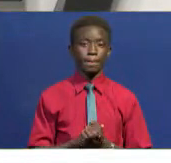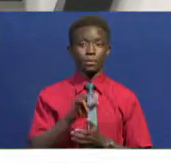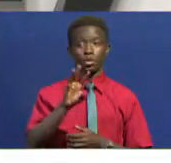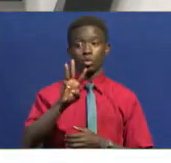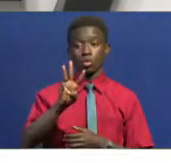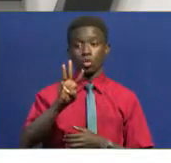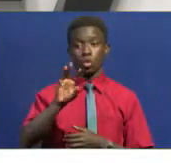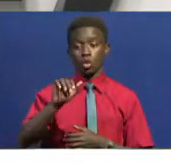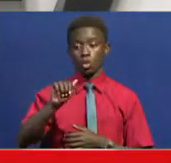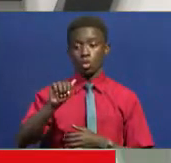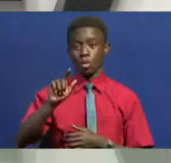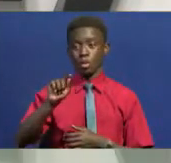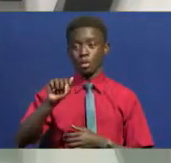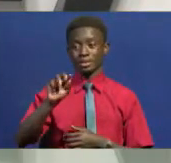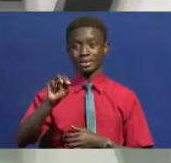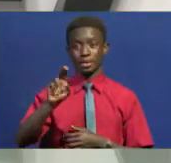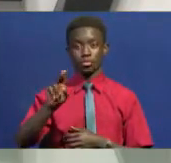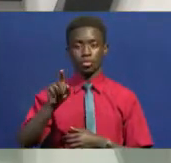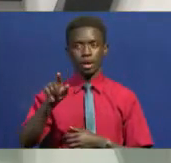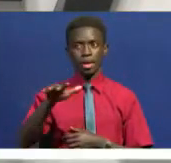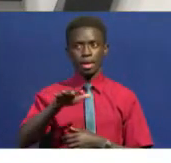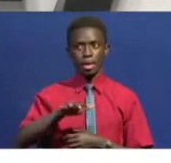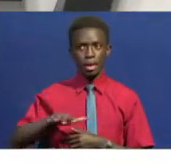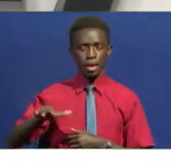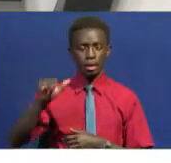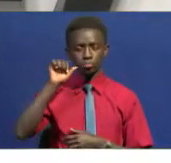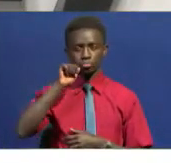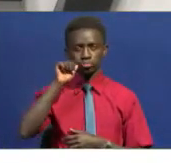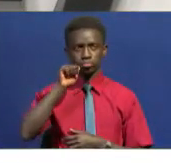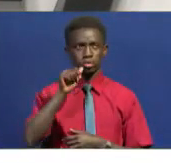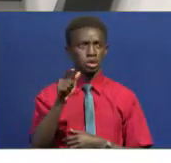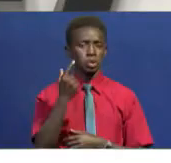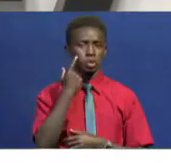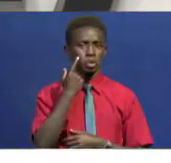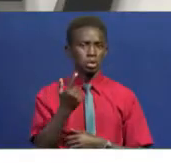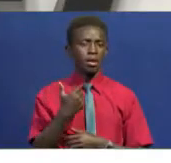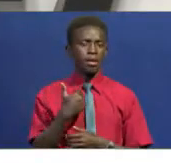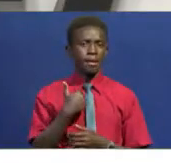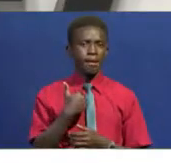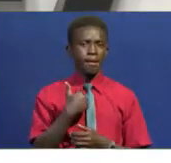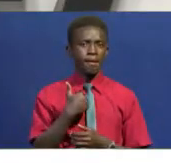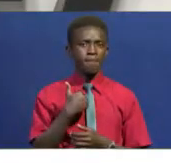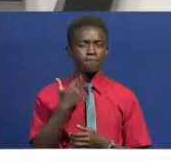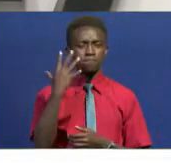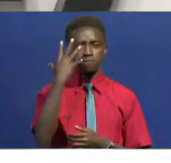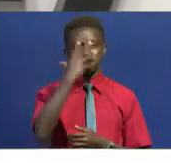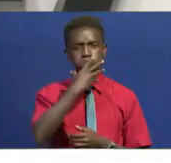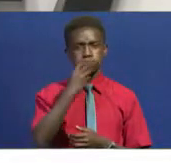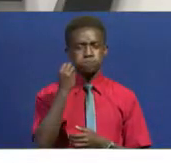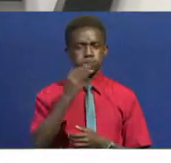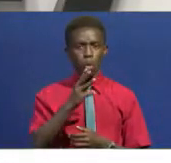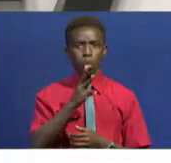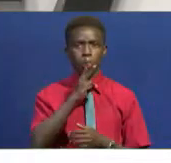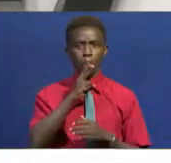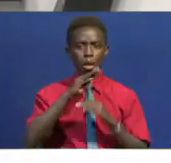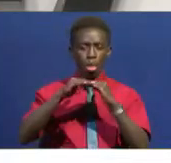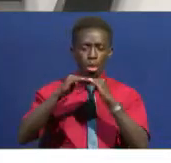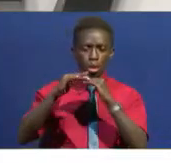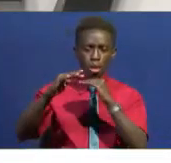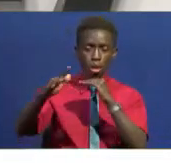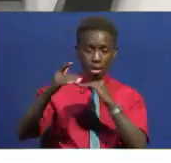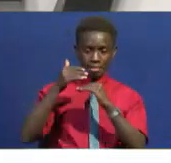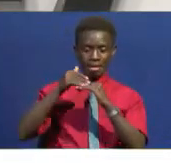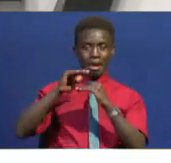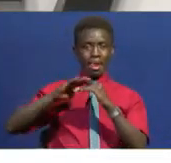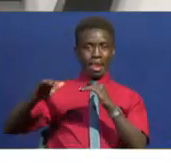Watamu is a tropical paradise that boasts of some of the most breathtaking beaches in the world. With